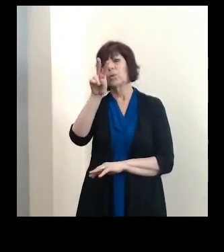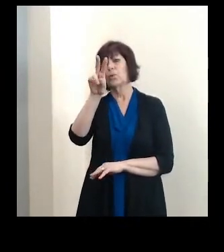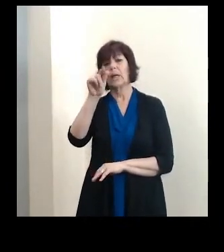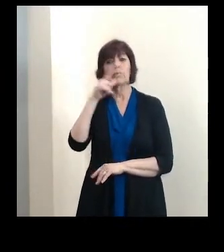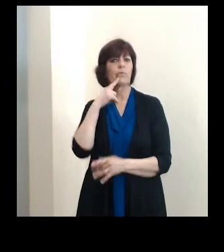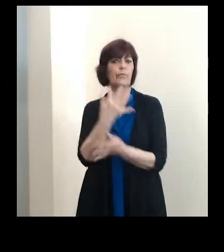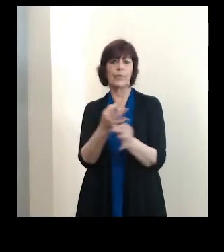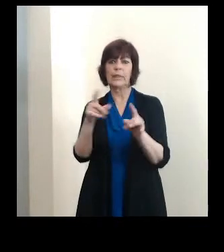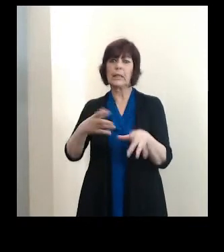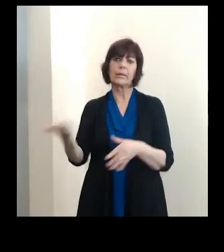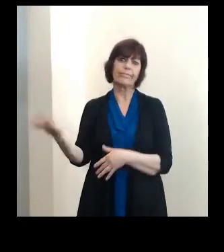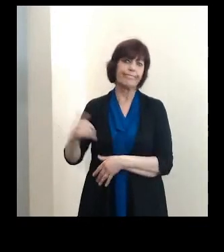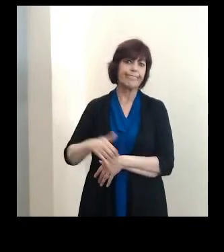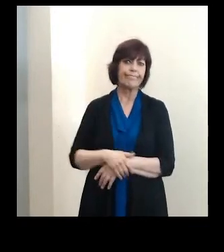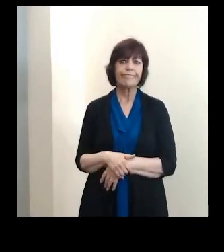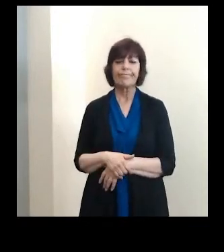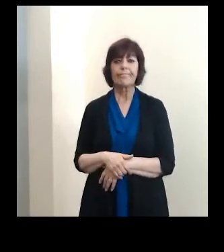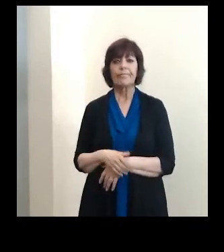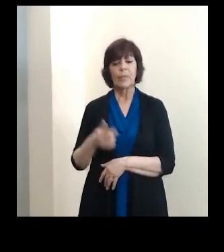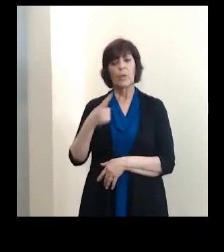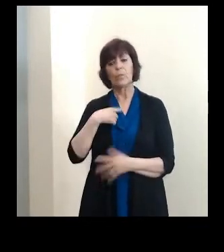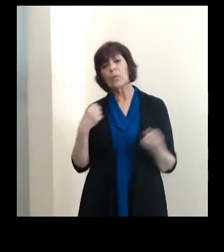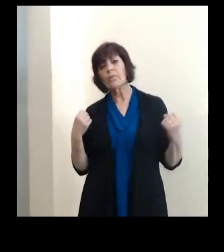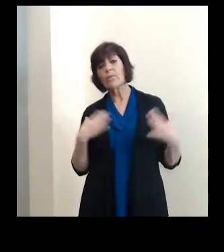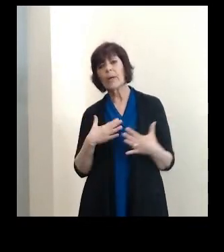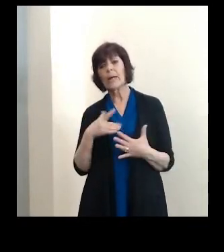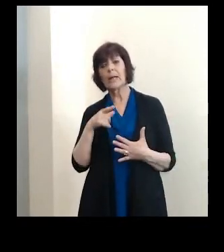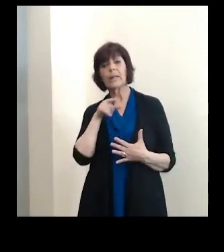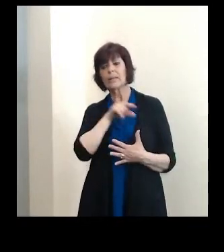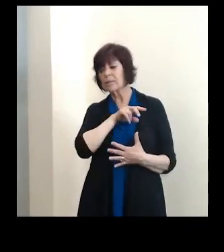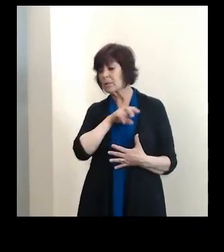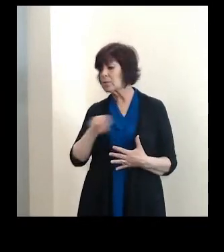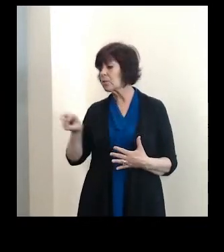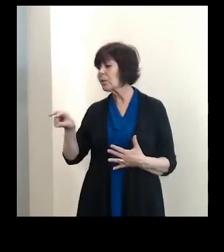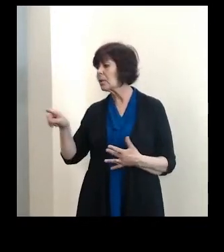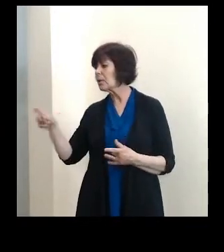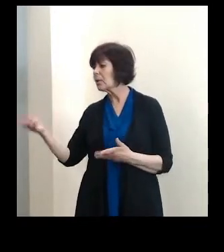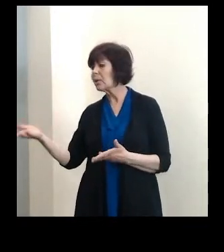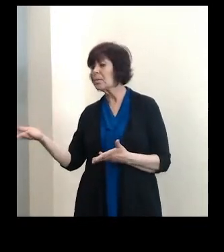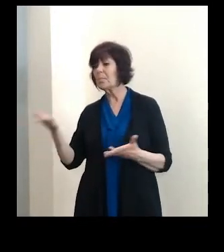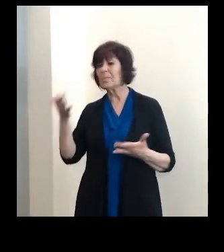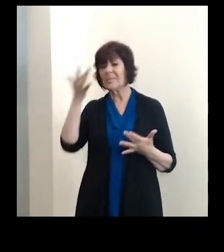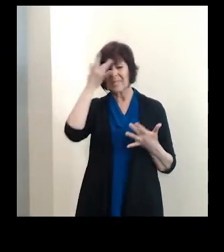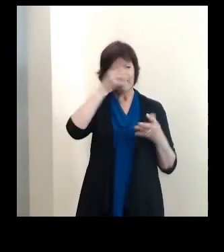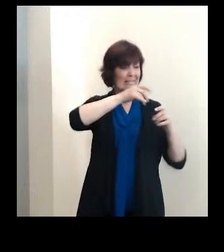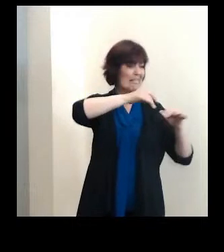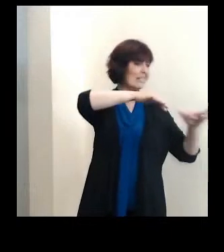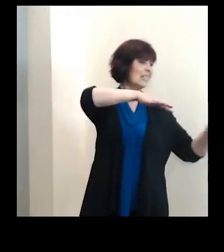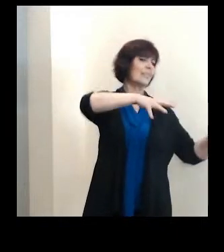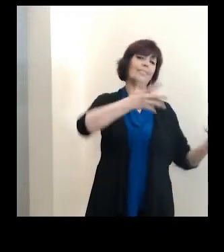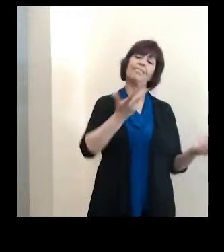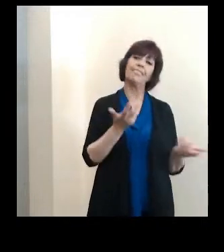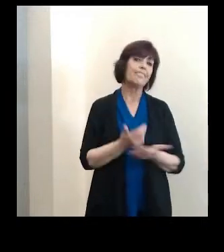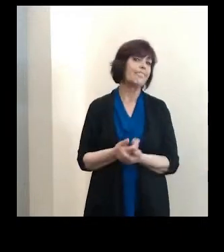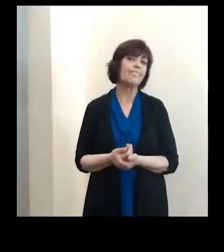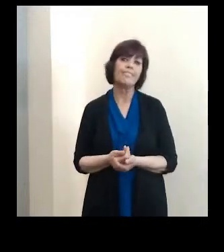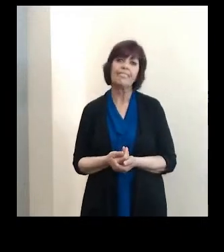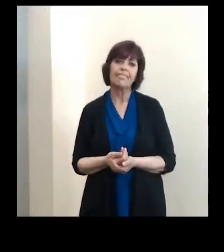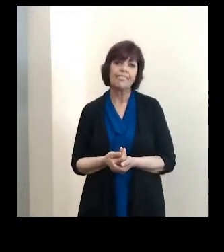schedule a test for you because we're fearful that those individuals are going to be bringing back COVID-19 from elsewhere.